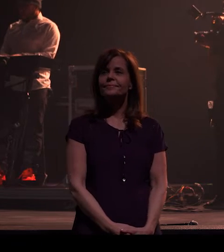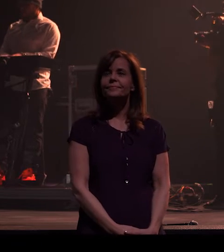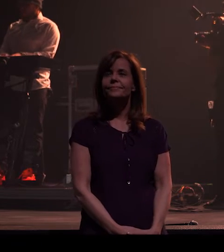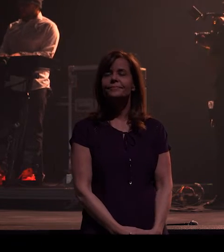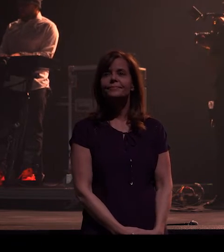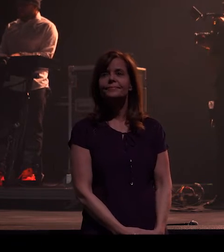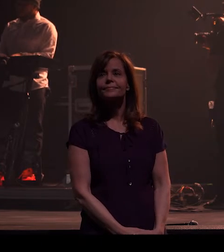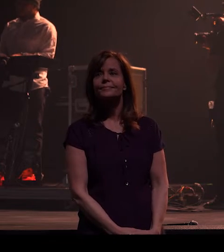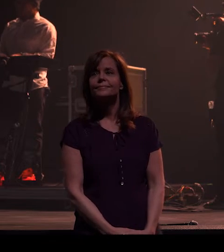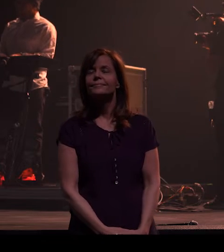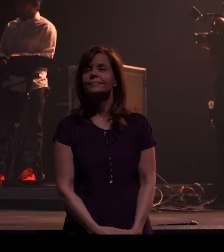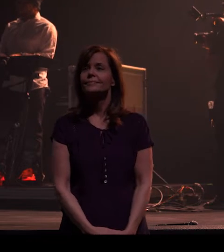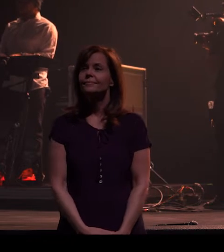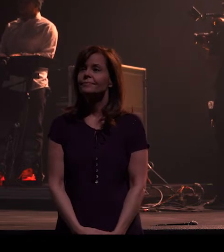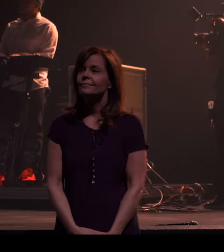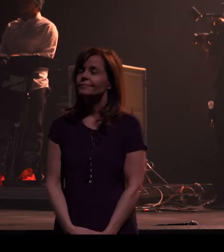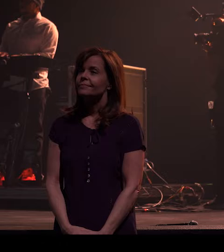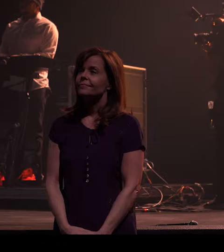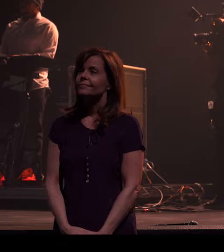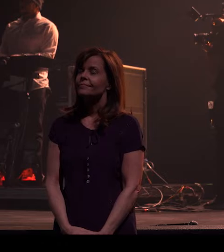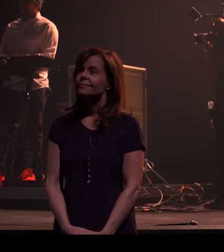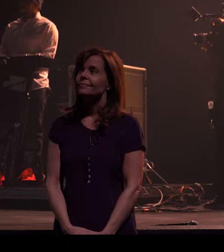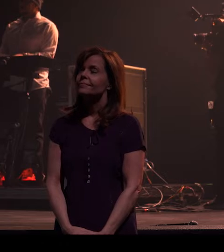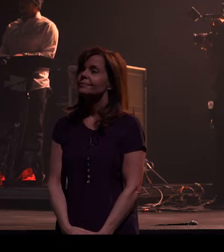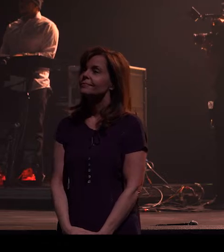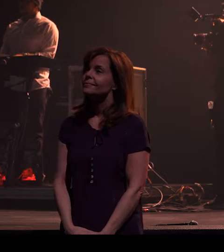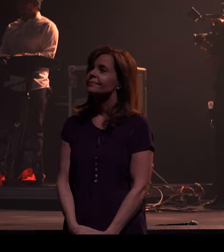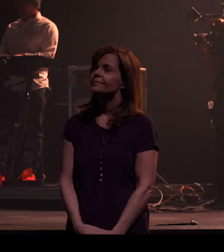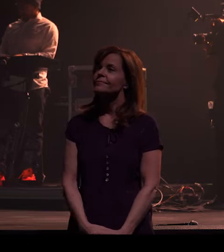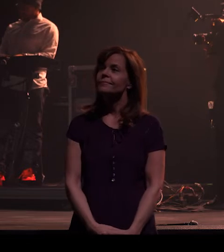You're restoring marriages.